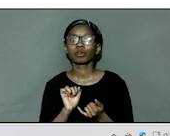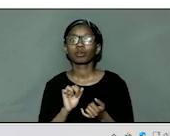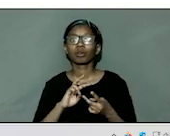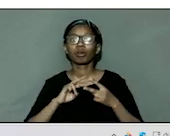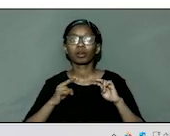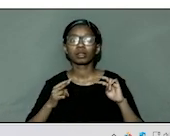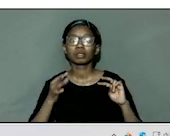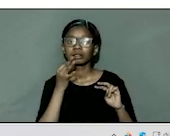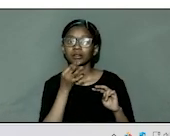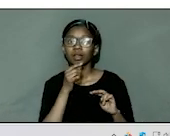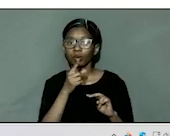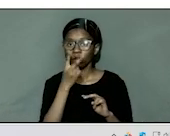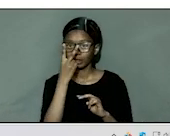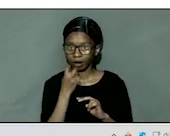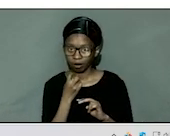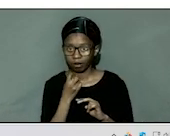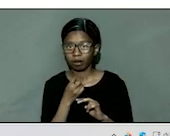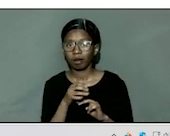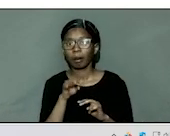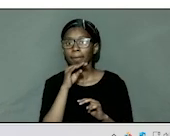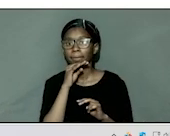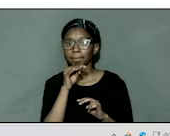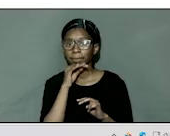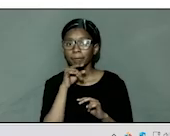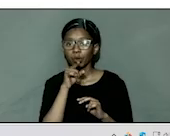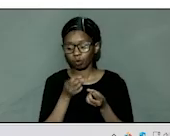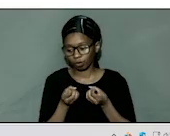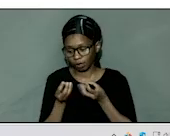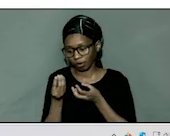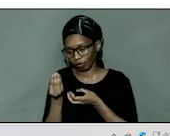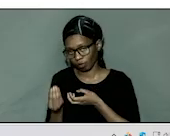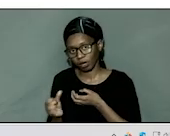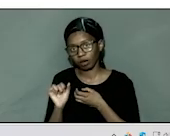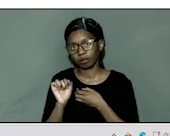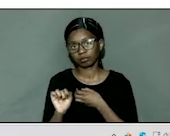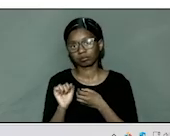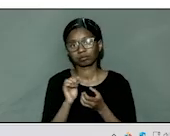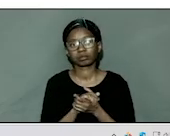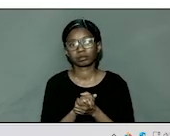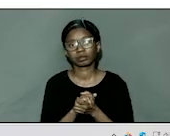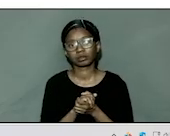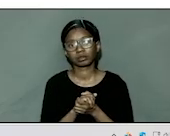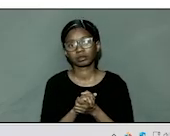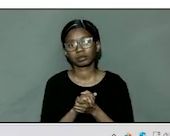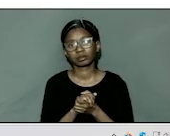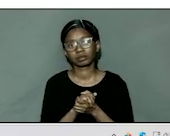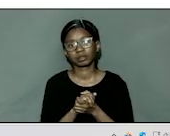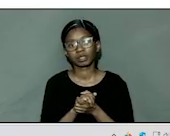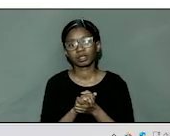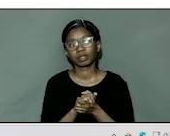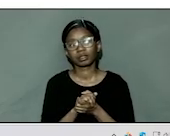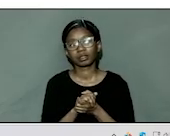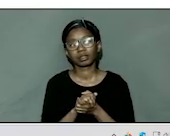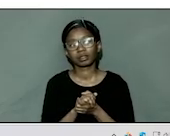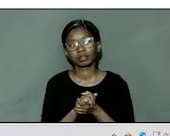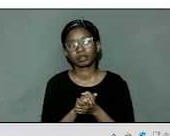the one that you will pass to your what? To your offspring. Not the